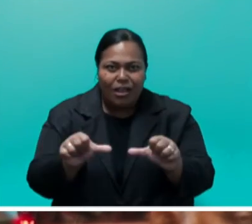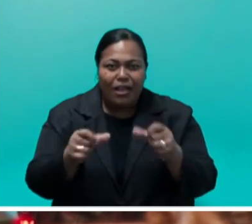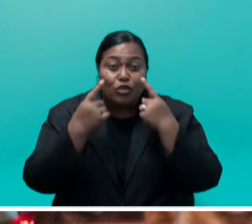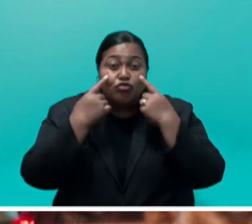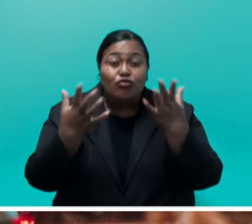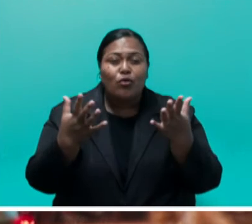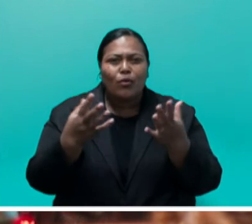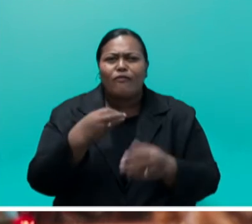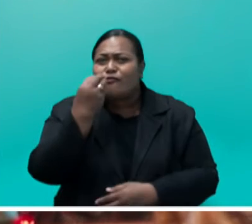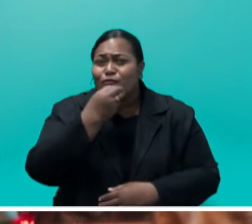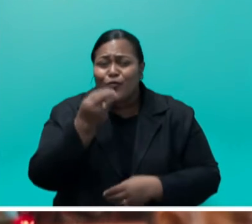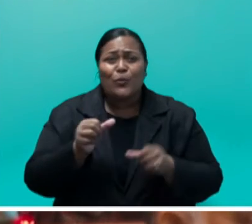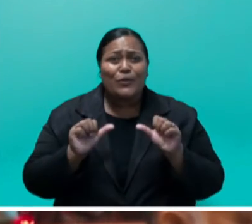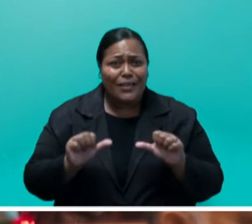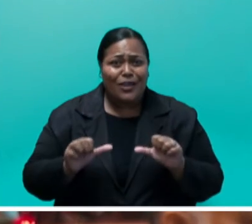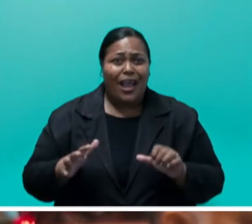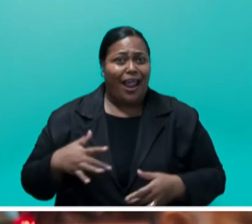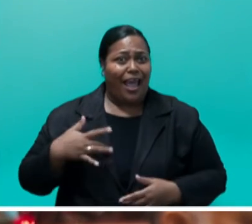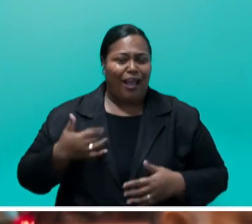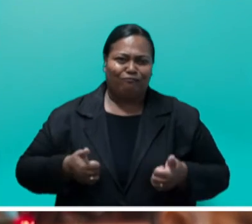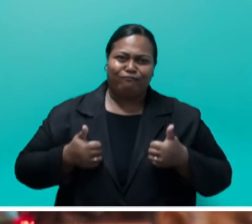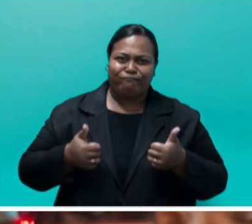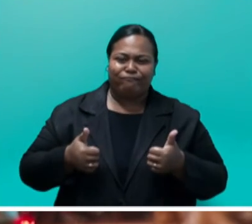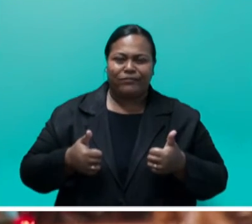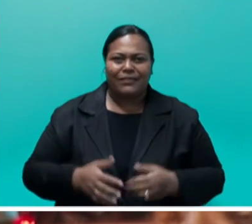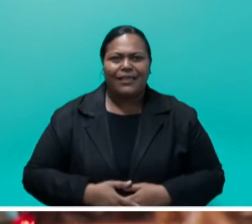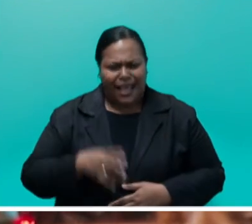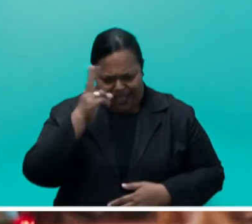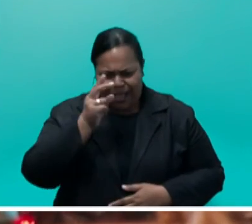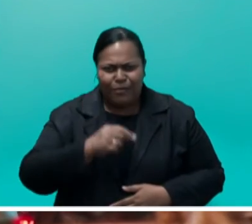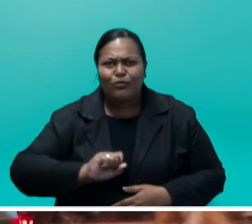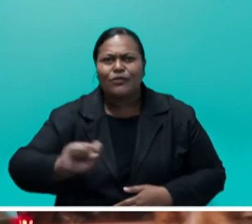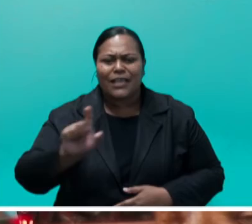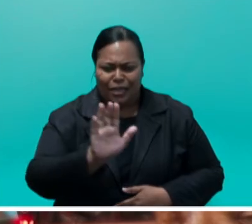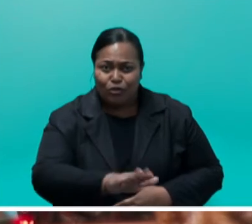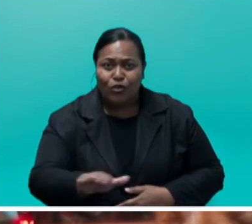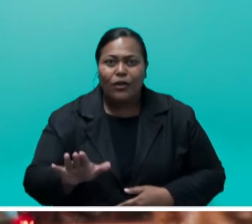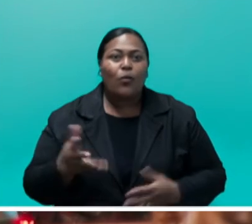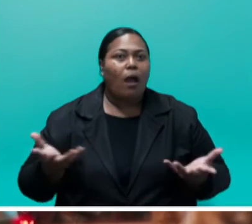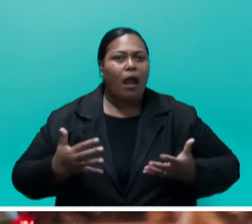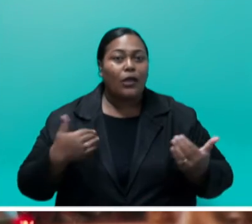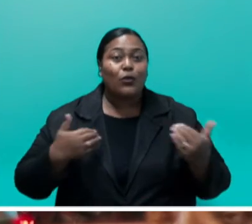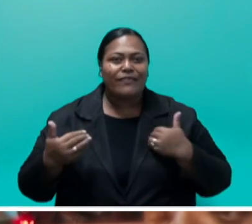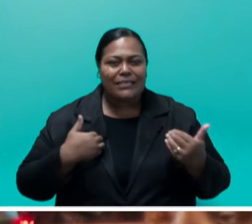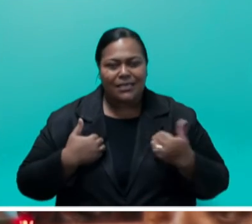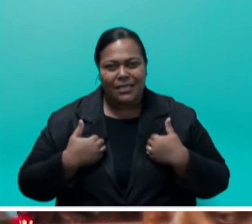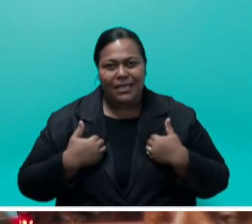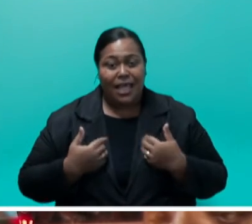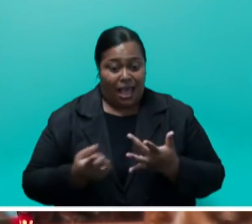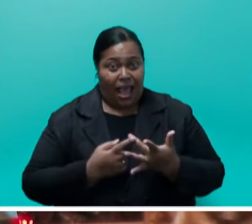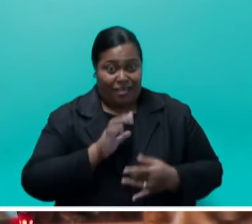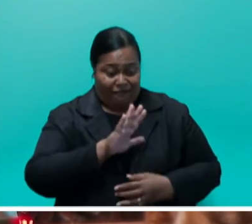food security and livelihood requirements, and are able to send their children to university. The other 5 families